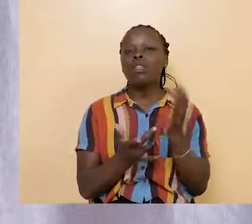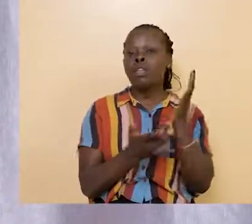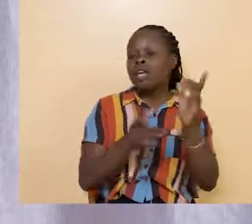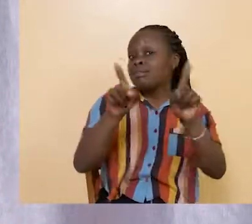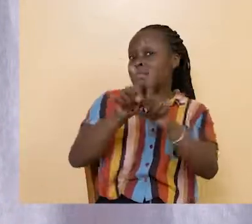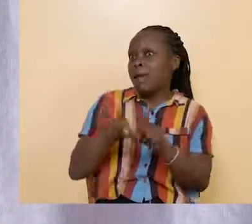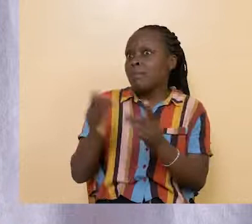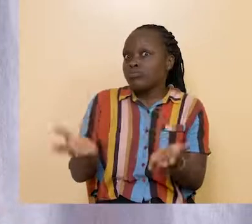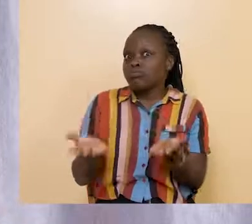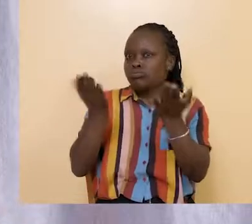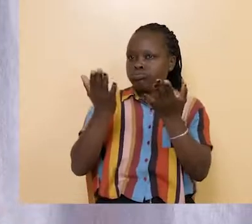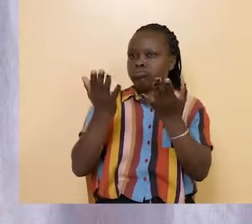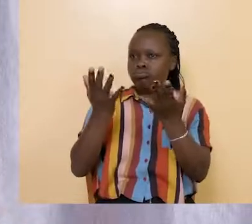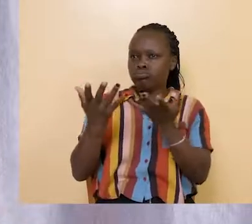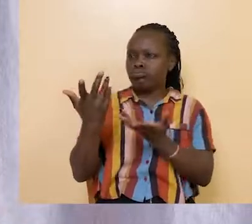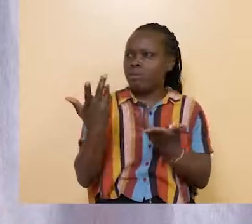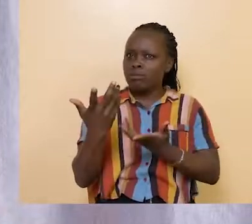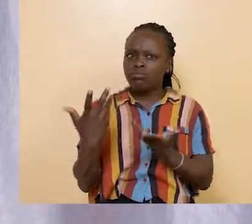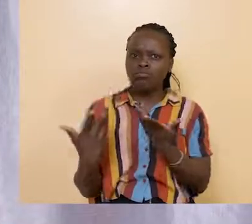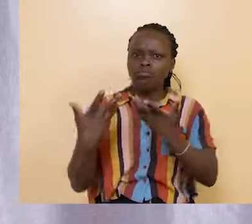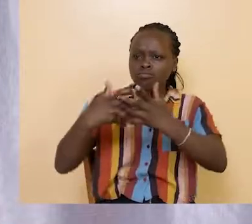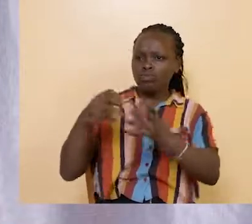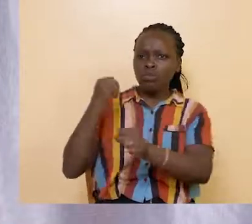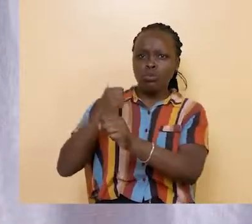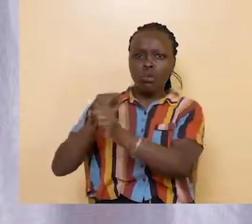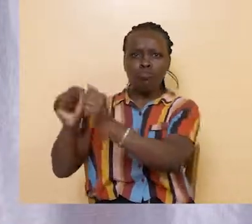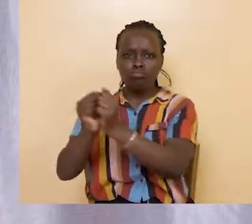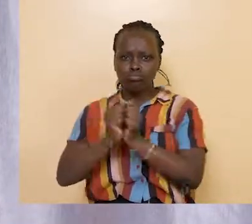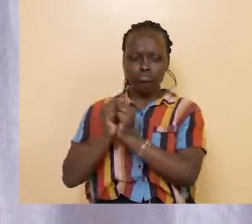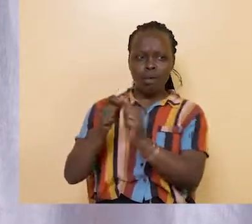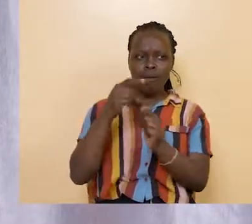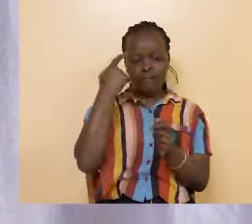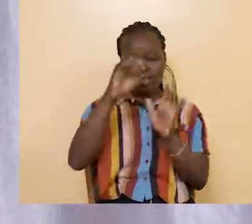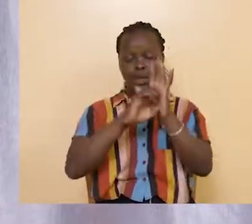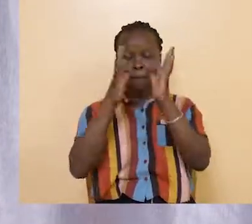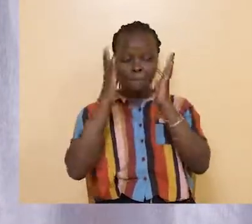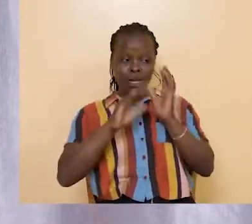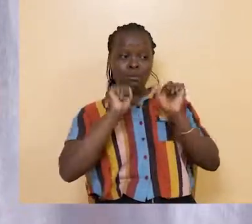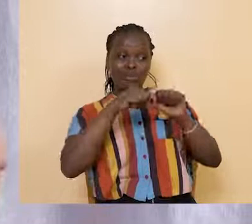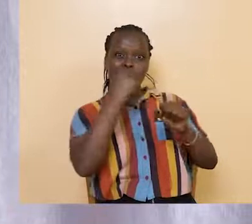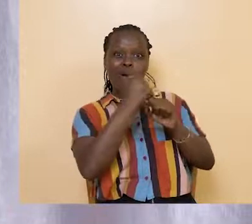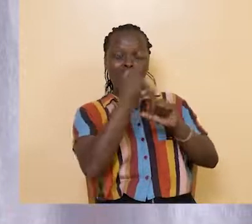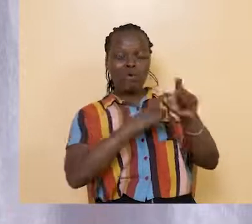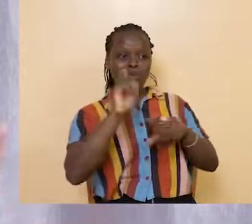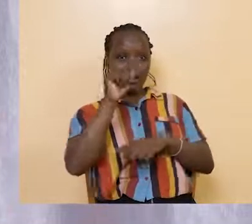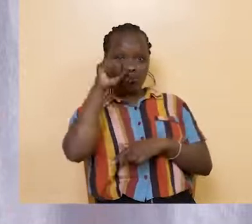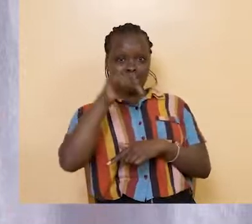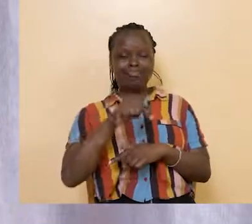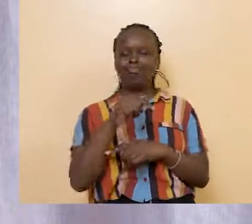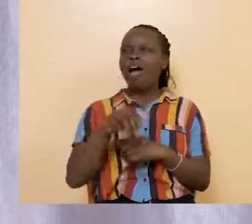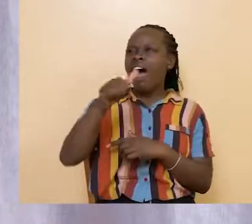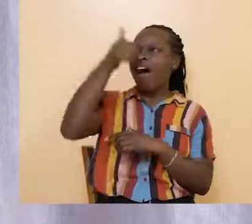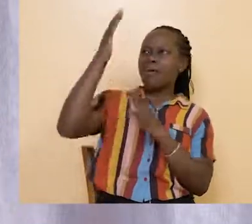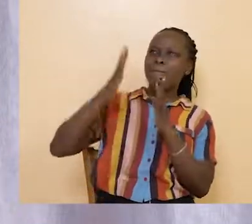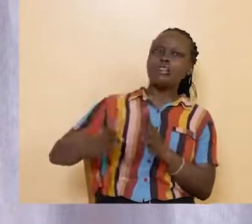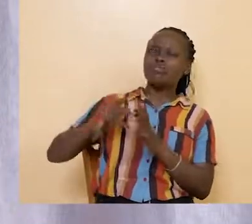also enhanced collaboration. You're able to work from Nairobi, Kenya with your colleagues literally anywhere across